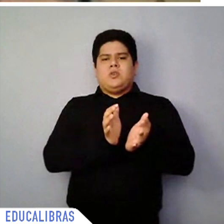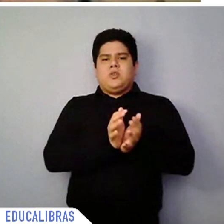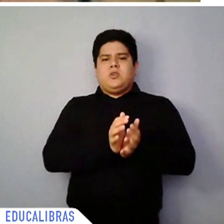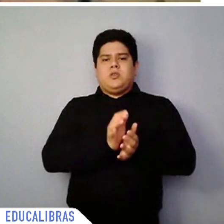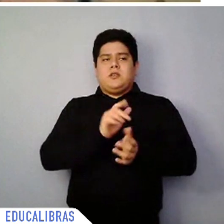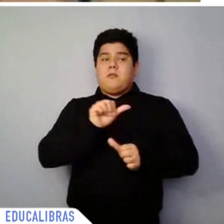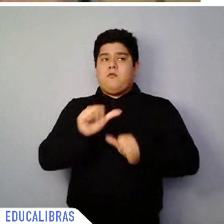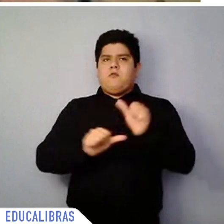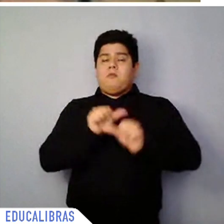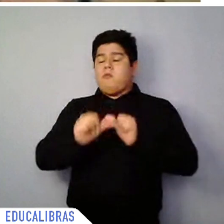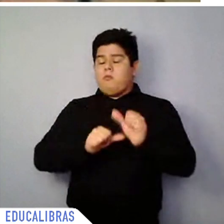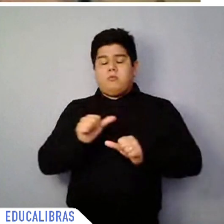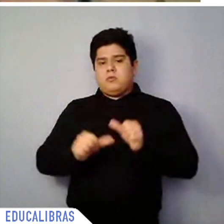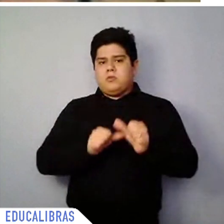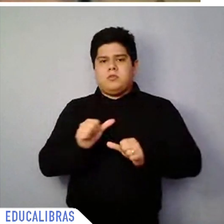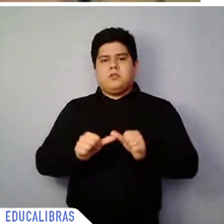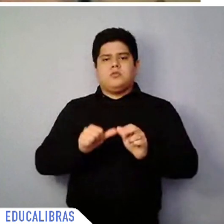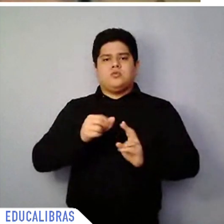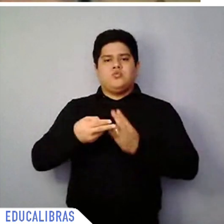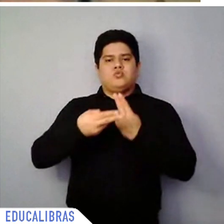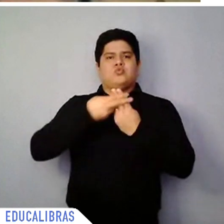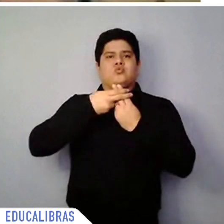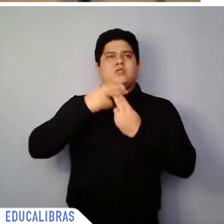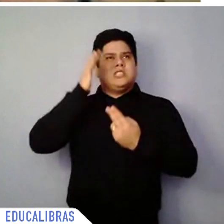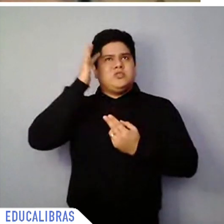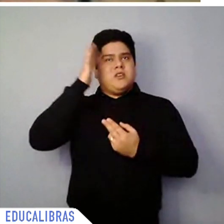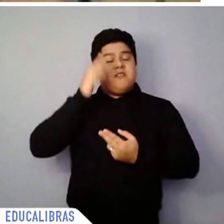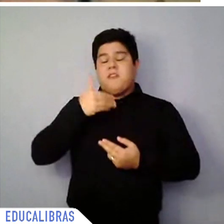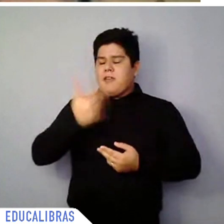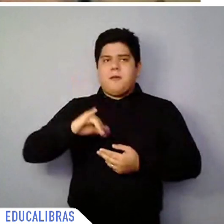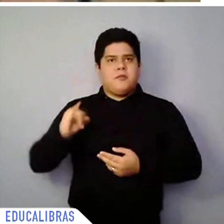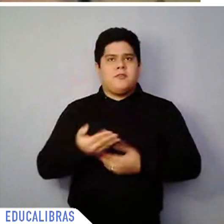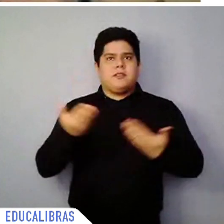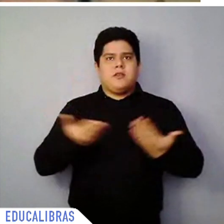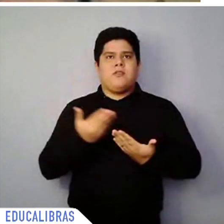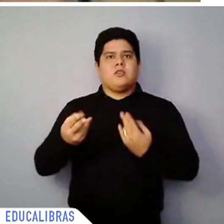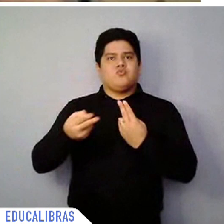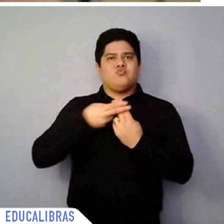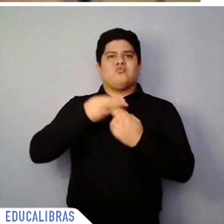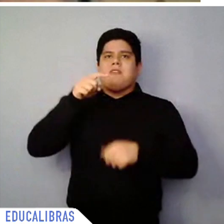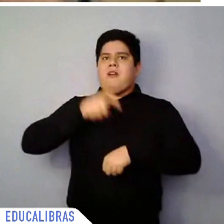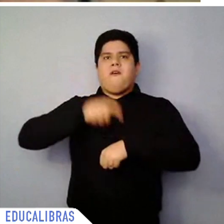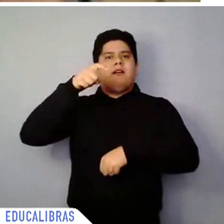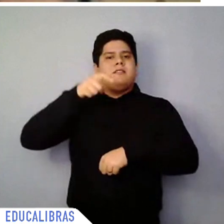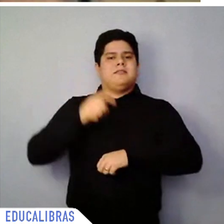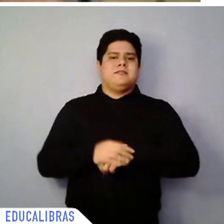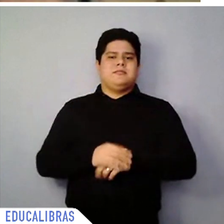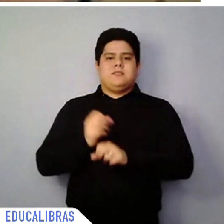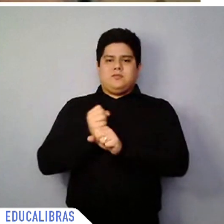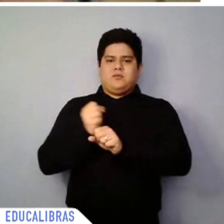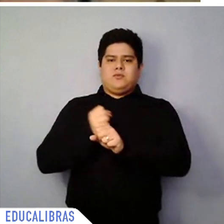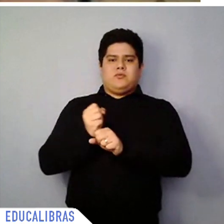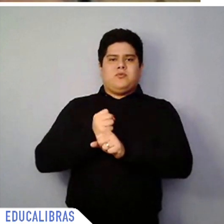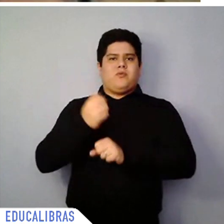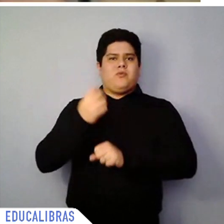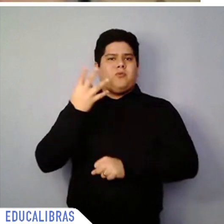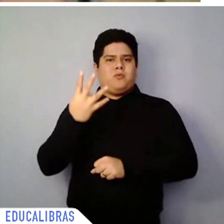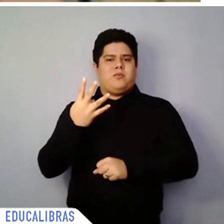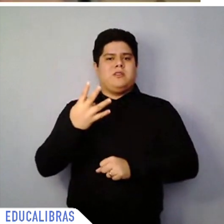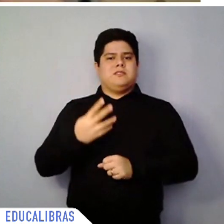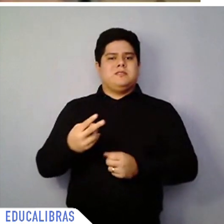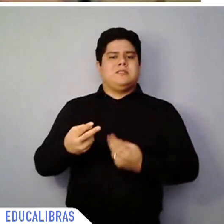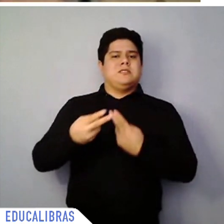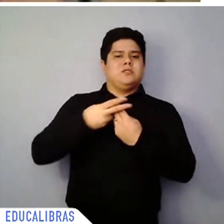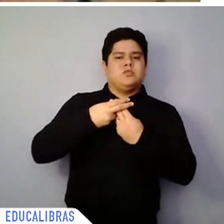their conditions of work, but instead of that, we had to tackle the unified health system instead because